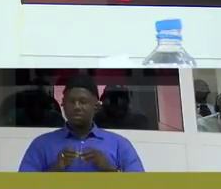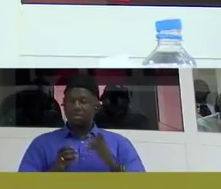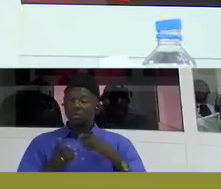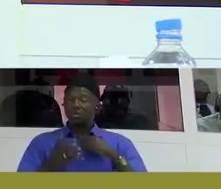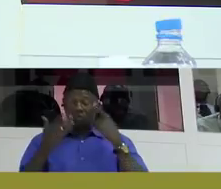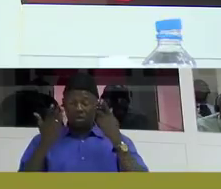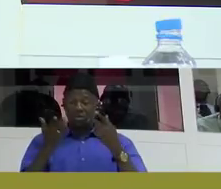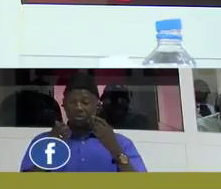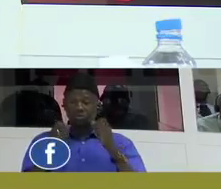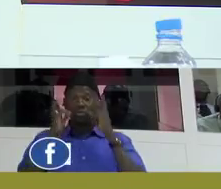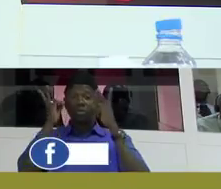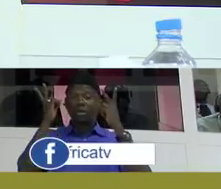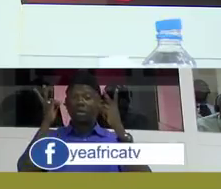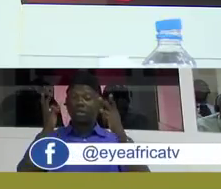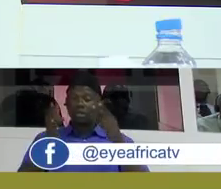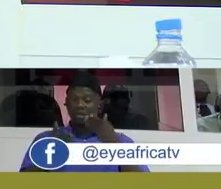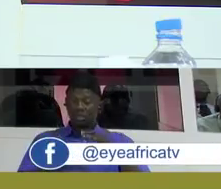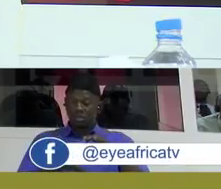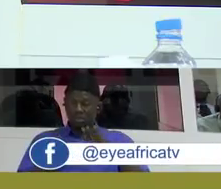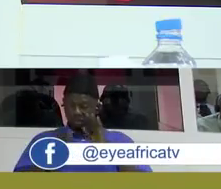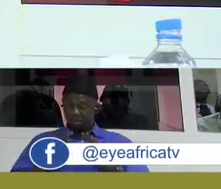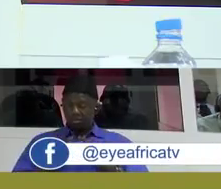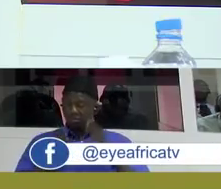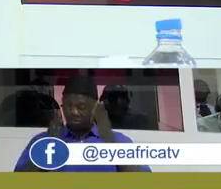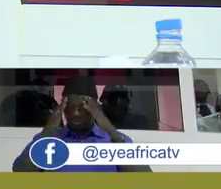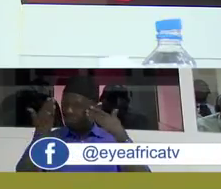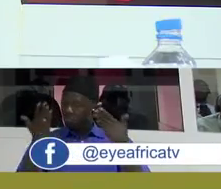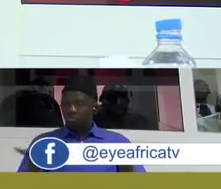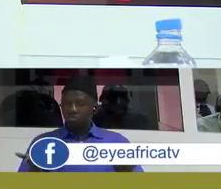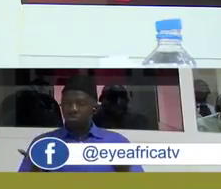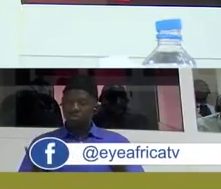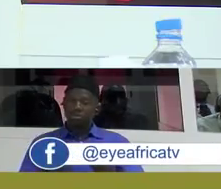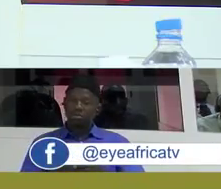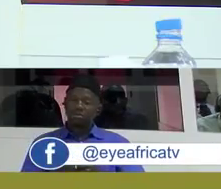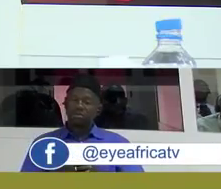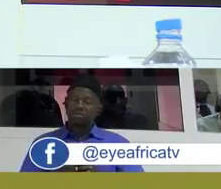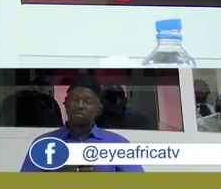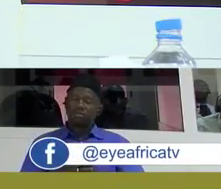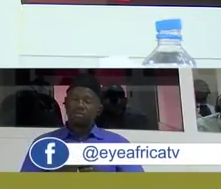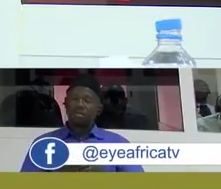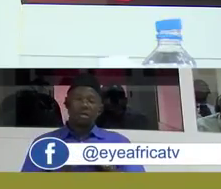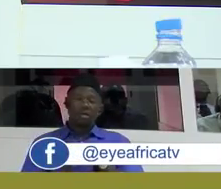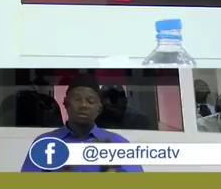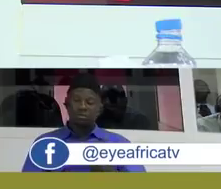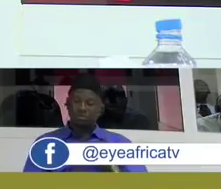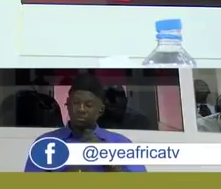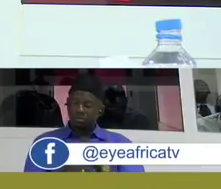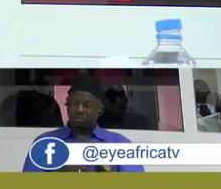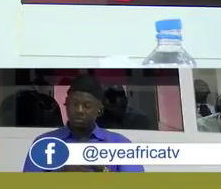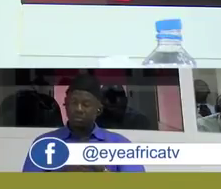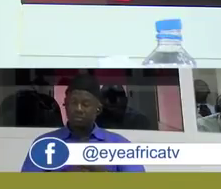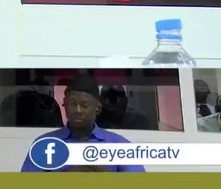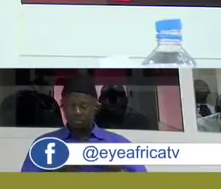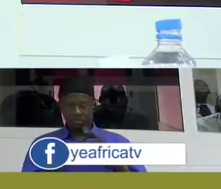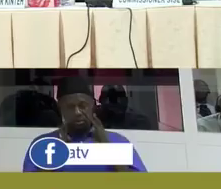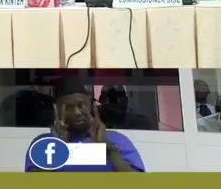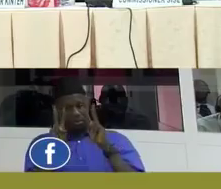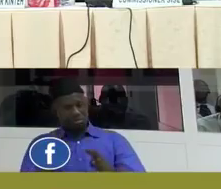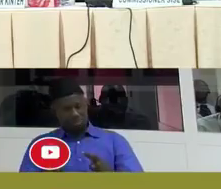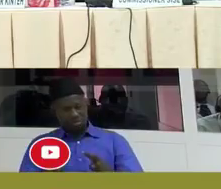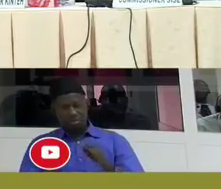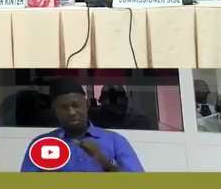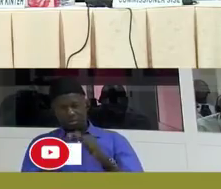was a surprise. And to make it look